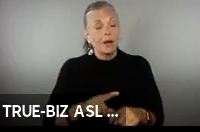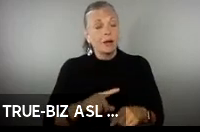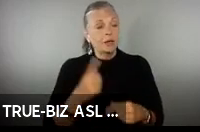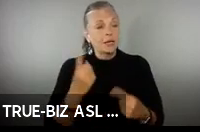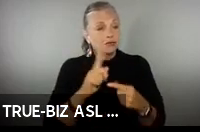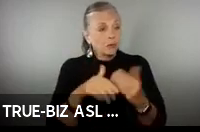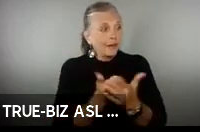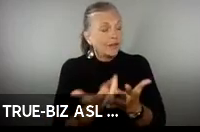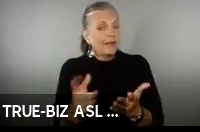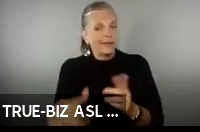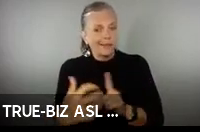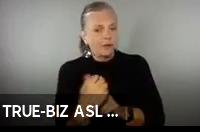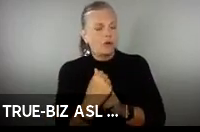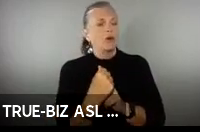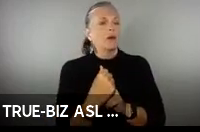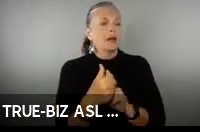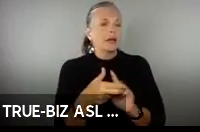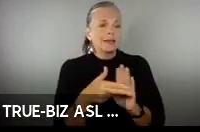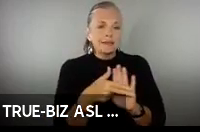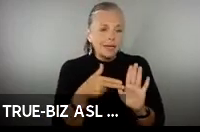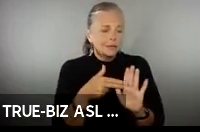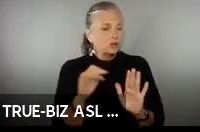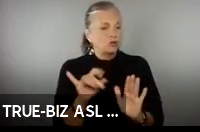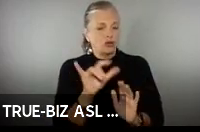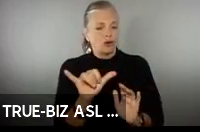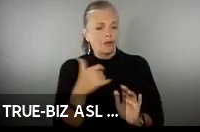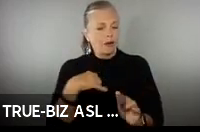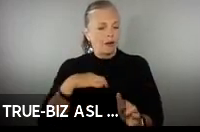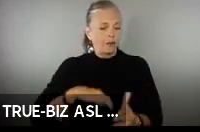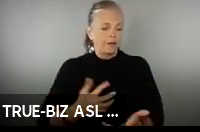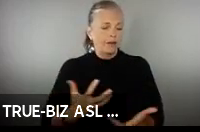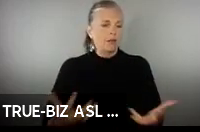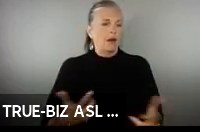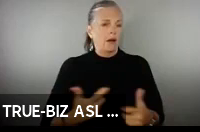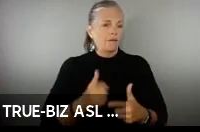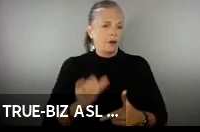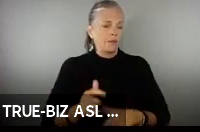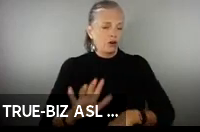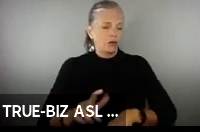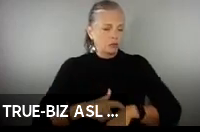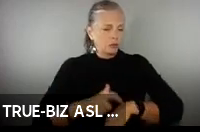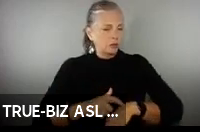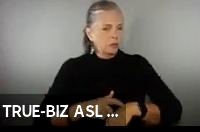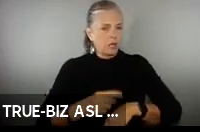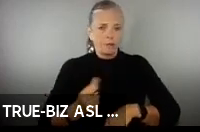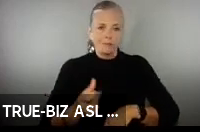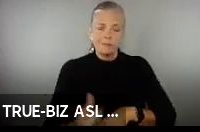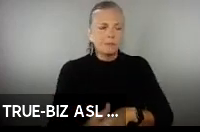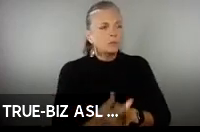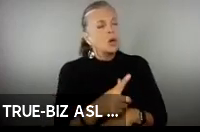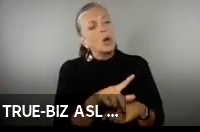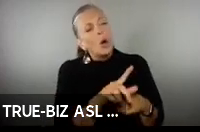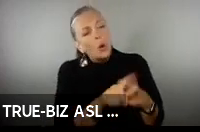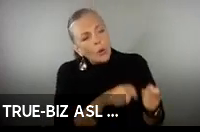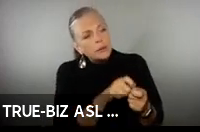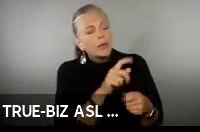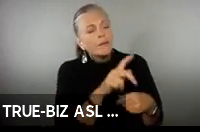caught it. They diagnosed me relatively early, and I benefited a lot from that timeliness. Like, what specifically kind